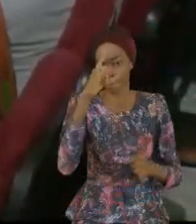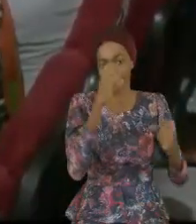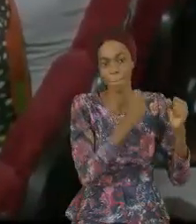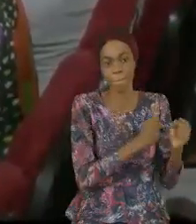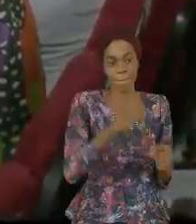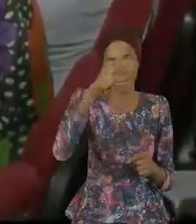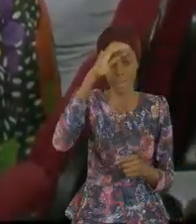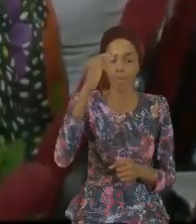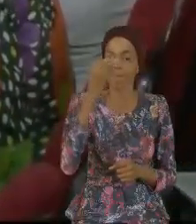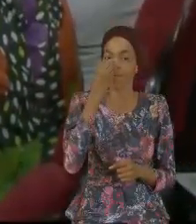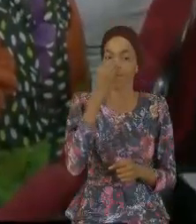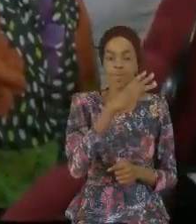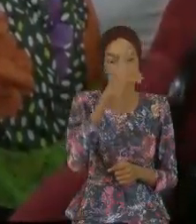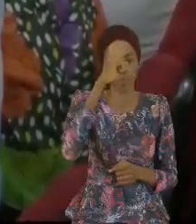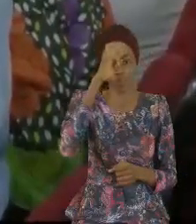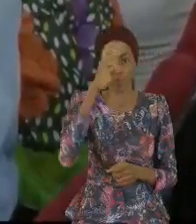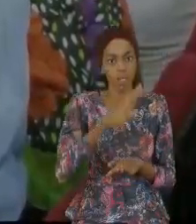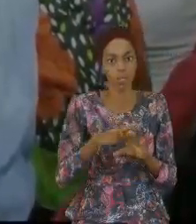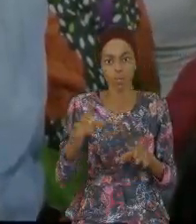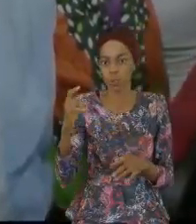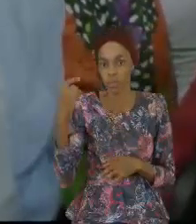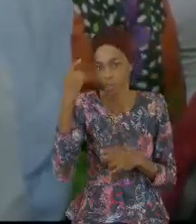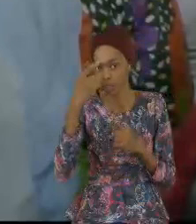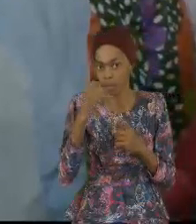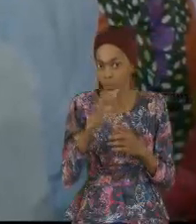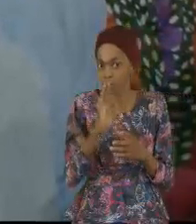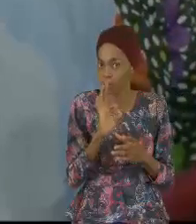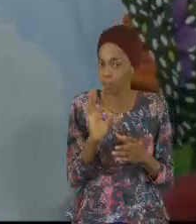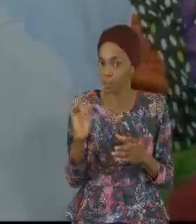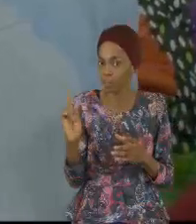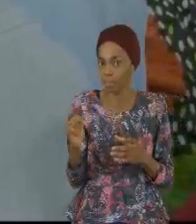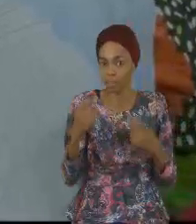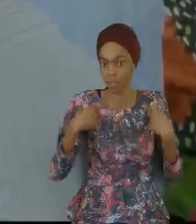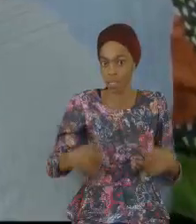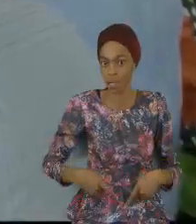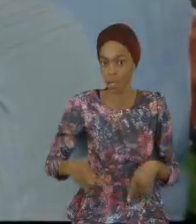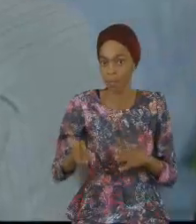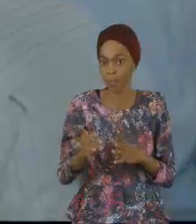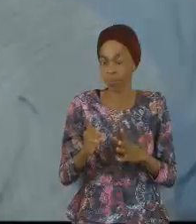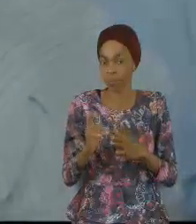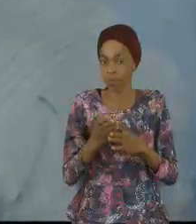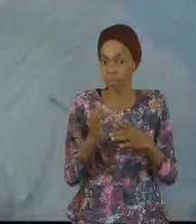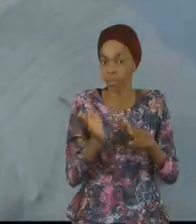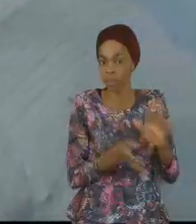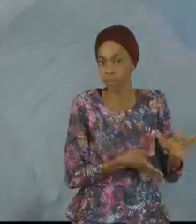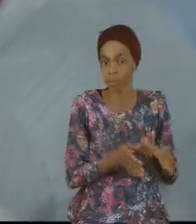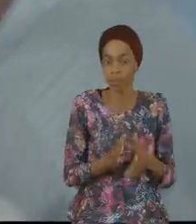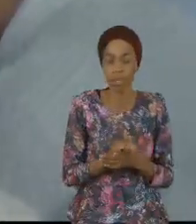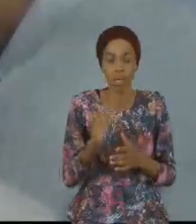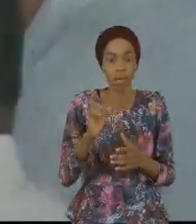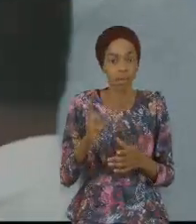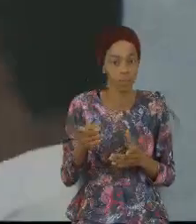Now, don't think about the physical departure from Egypt. He forsook Egypt, first, in